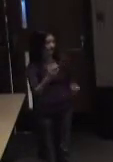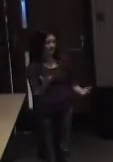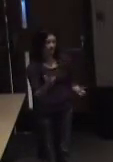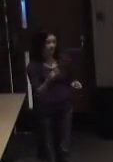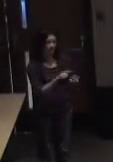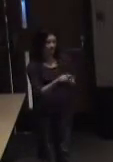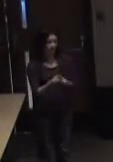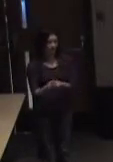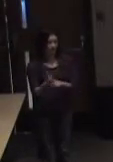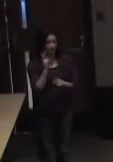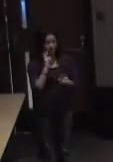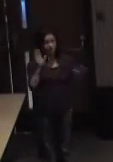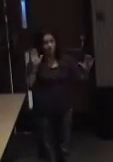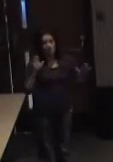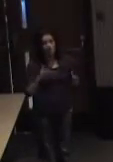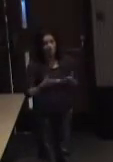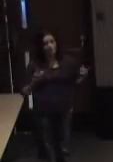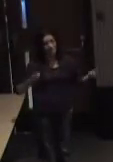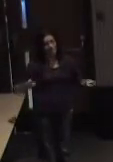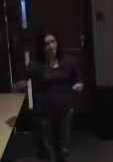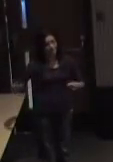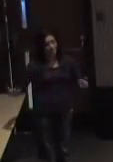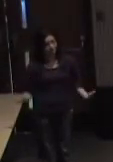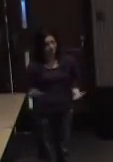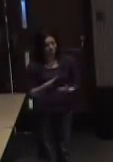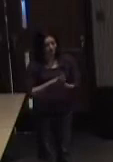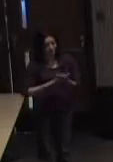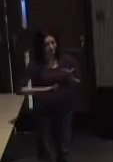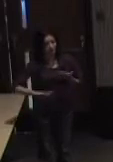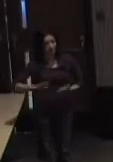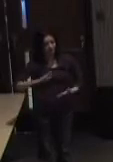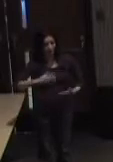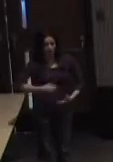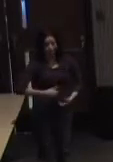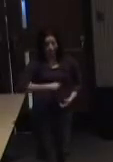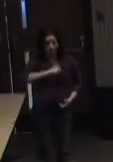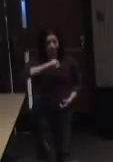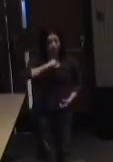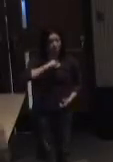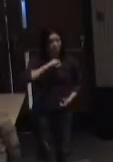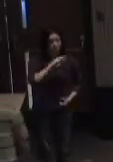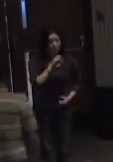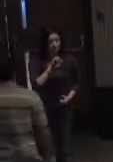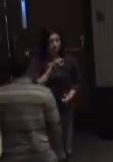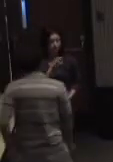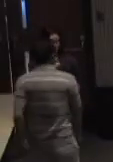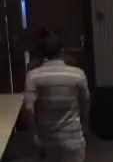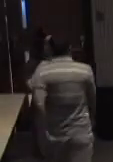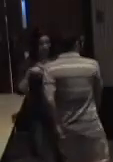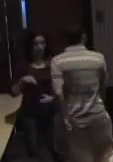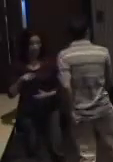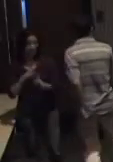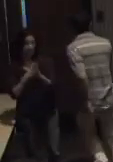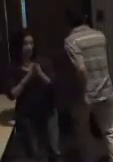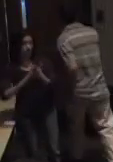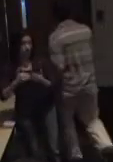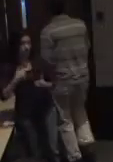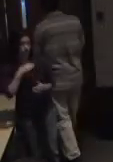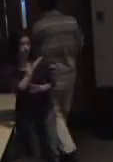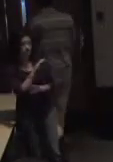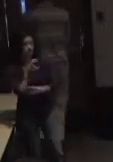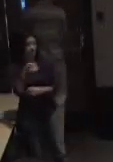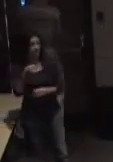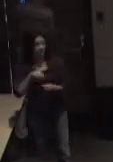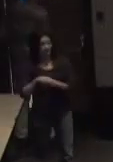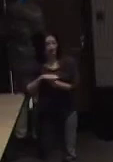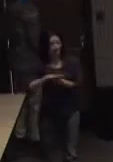great things over here at this college, and I'm very proud as mayor of the city to have BCC in our